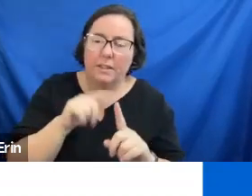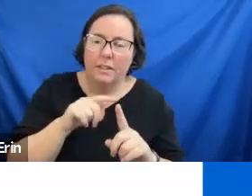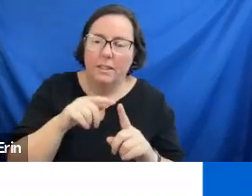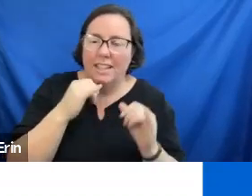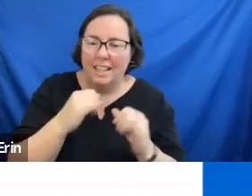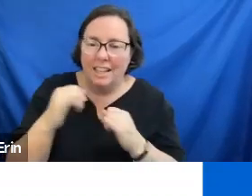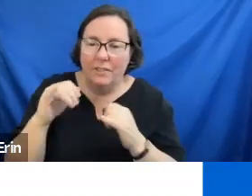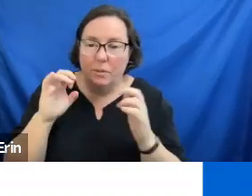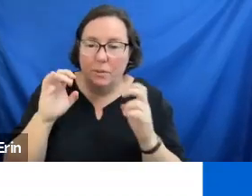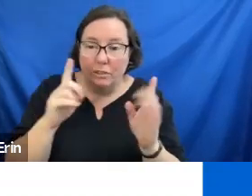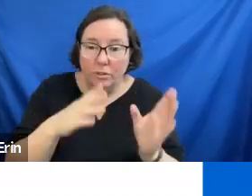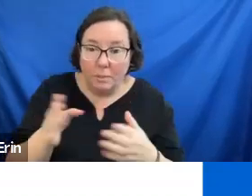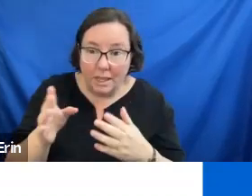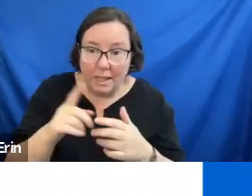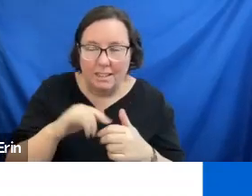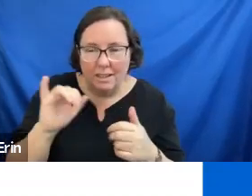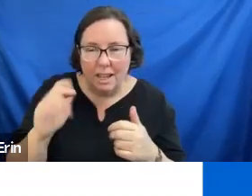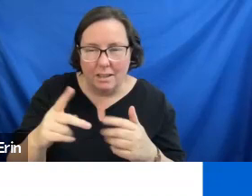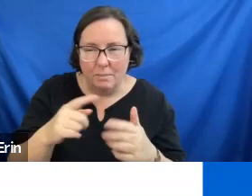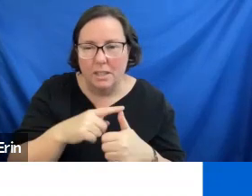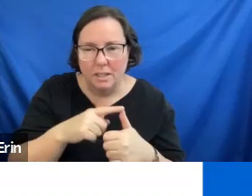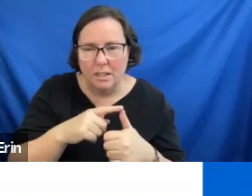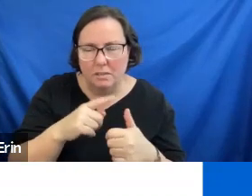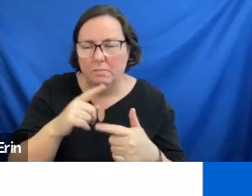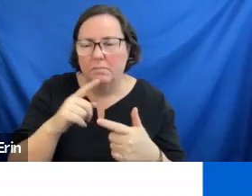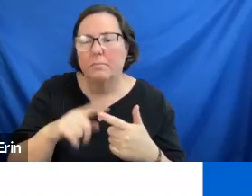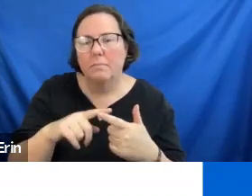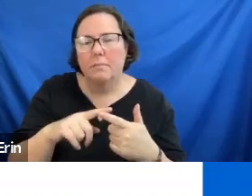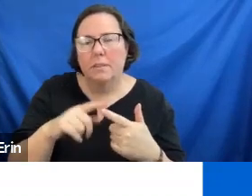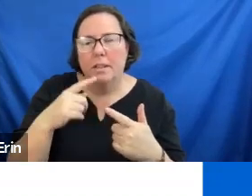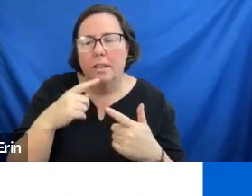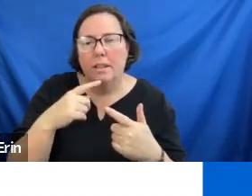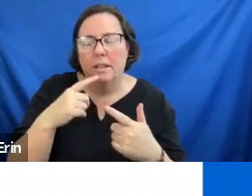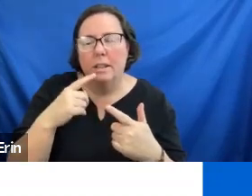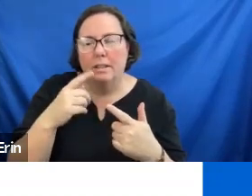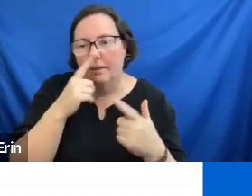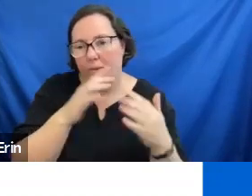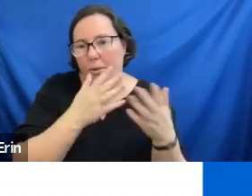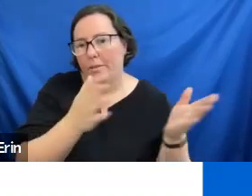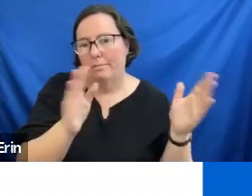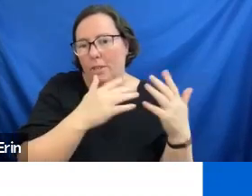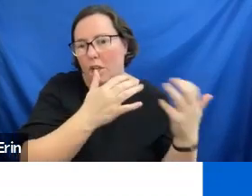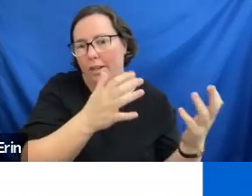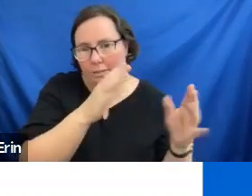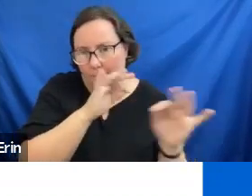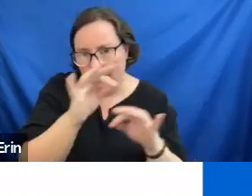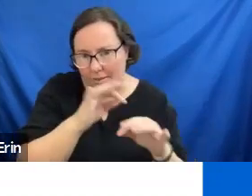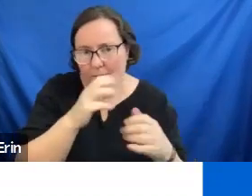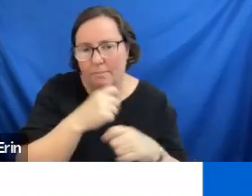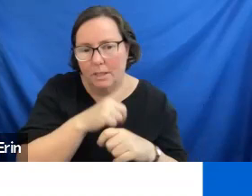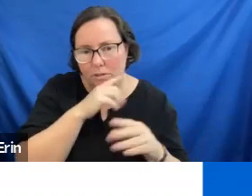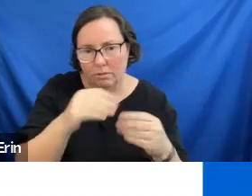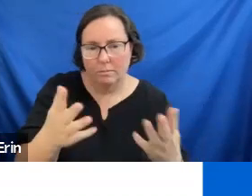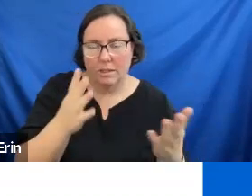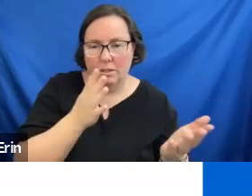individual education plan, we say IEP just for our broader audience, to be able to make sure we provide the services